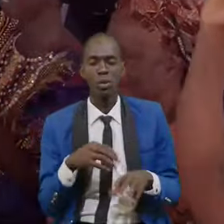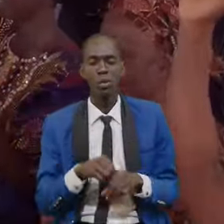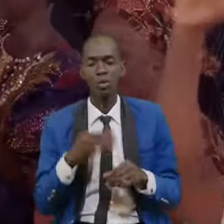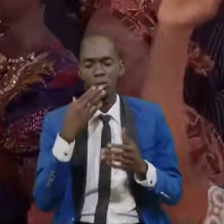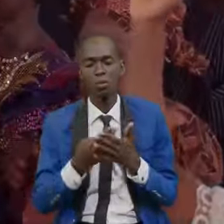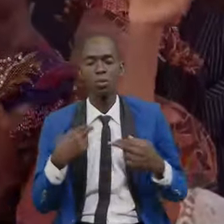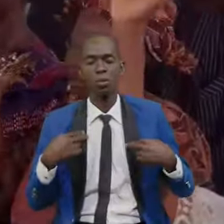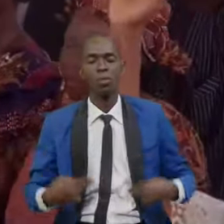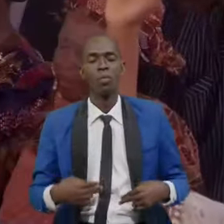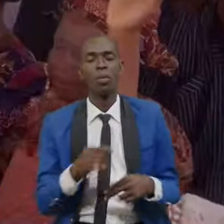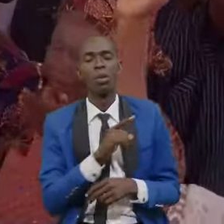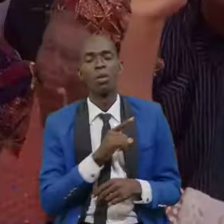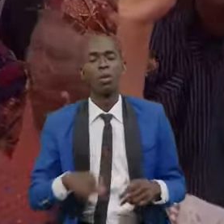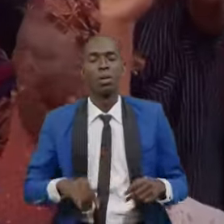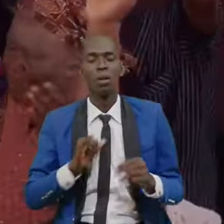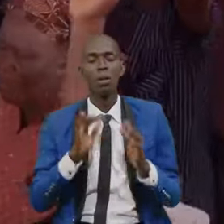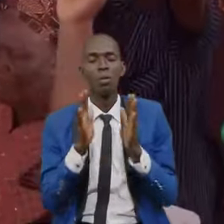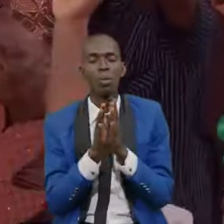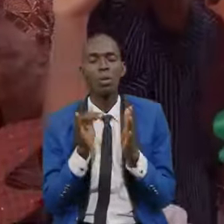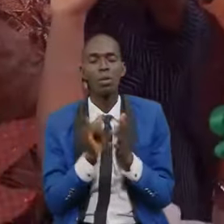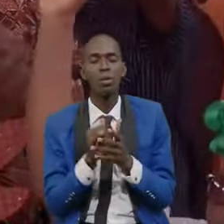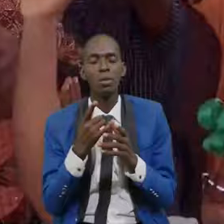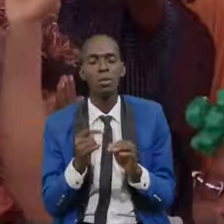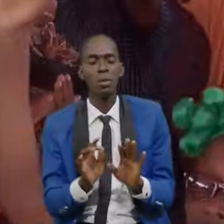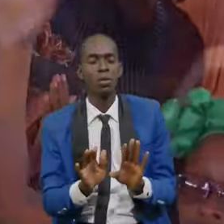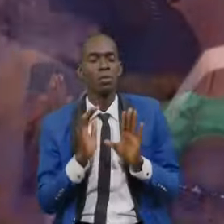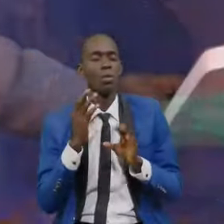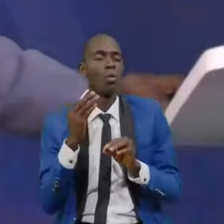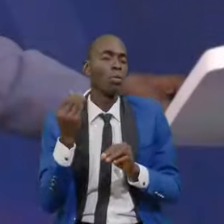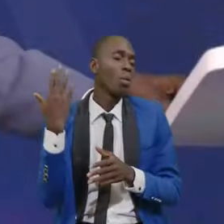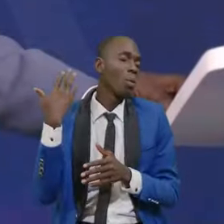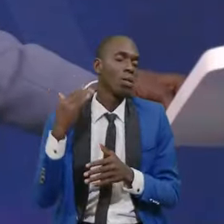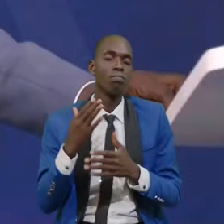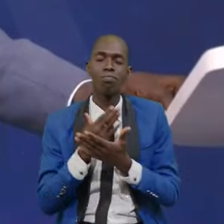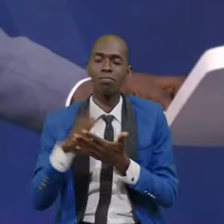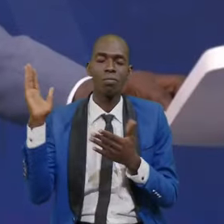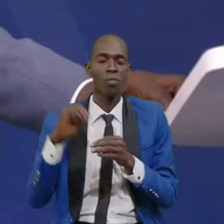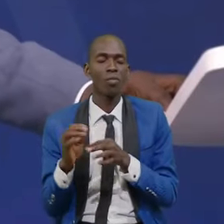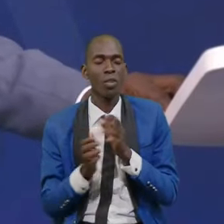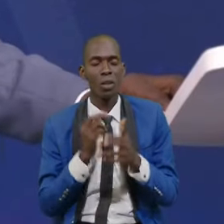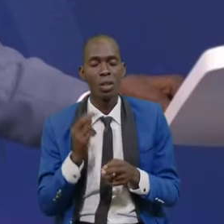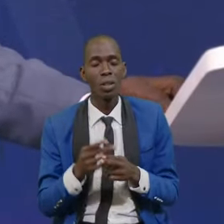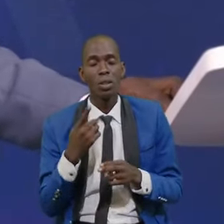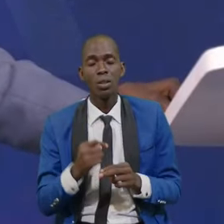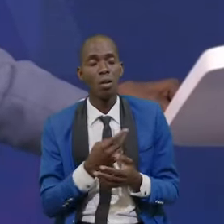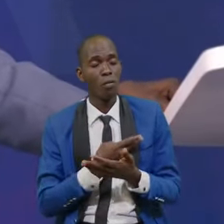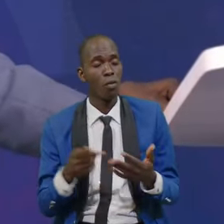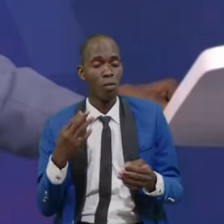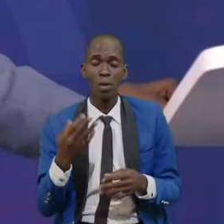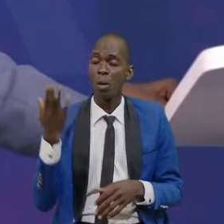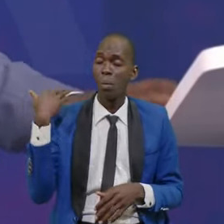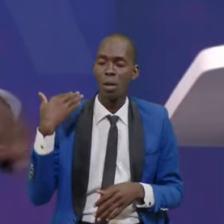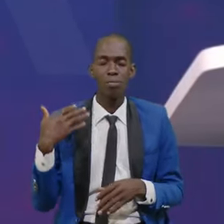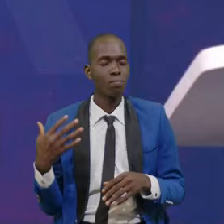pray, Lord, that the fears of the past gone. Amen. The failures of the